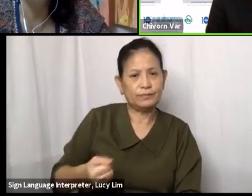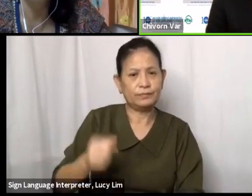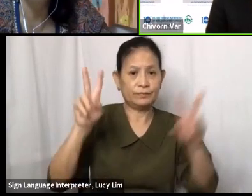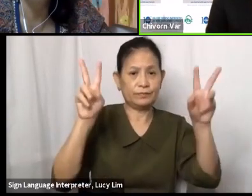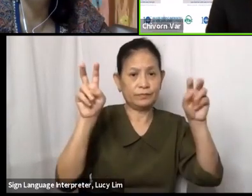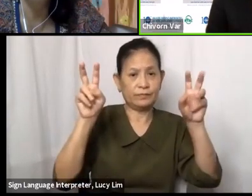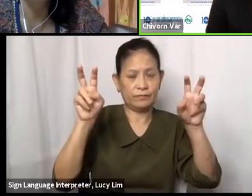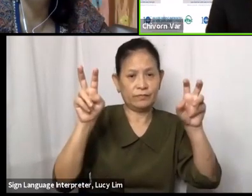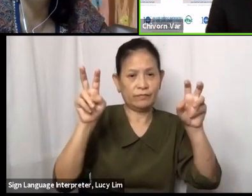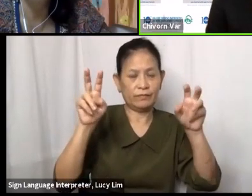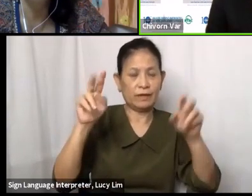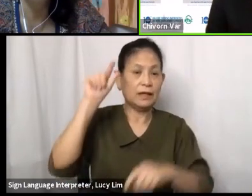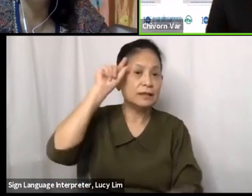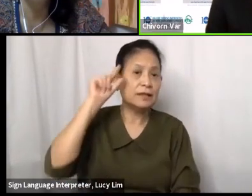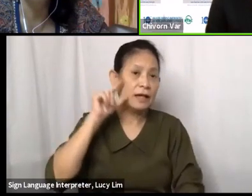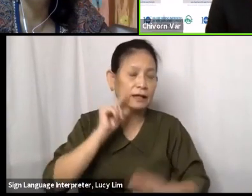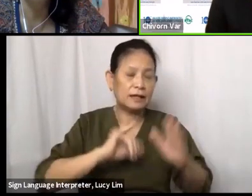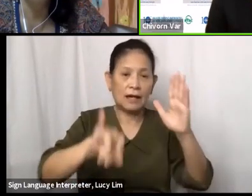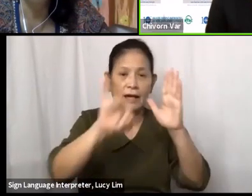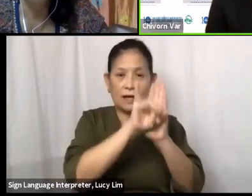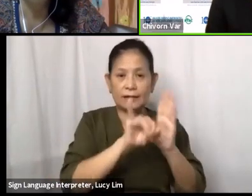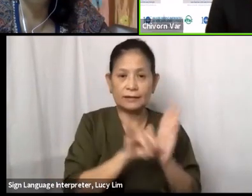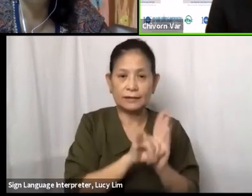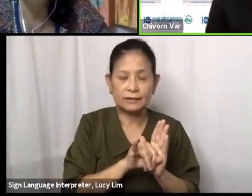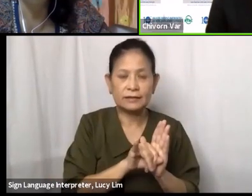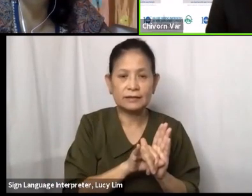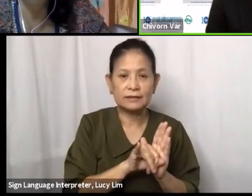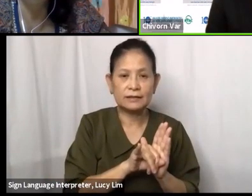of gender identity is